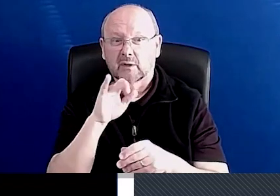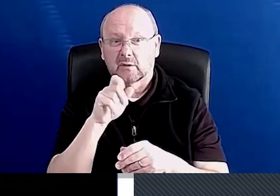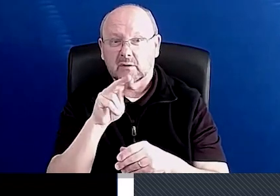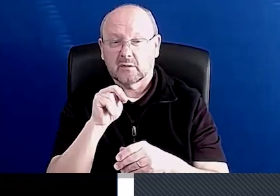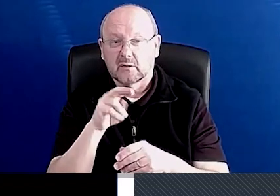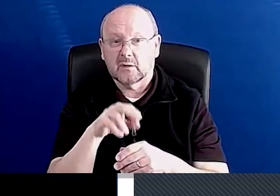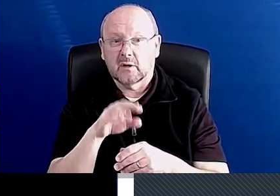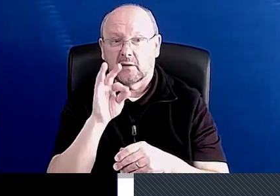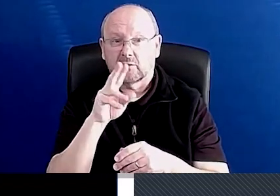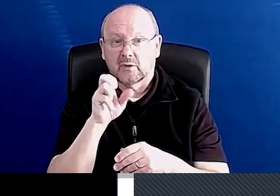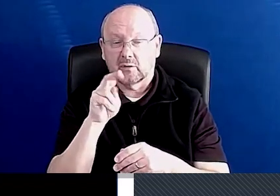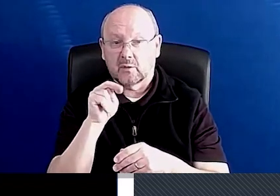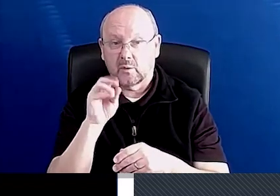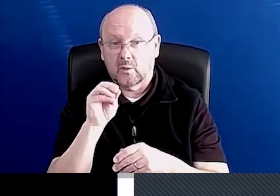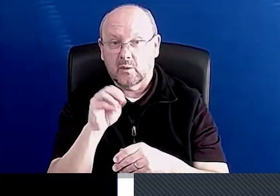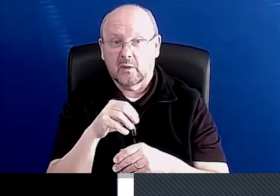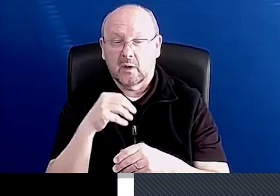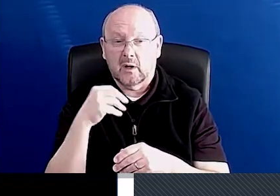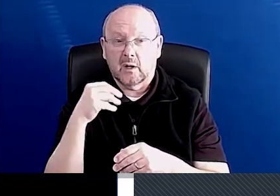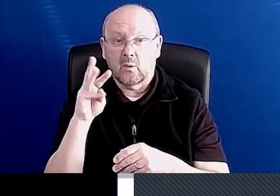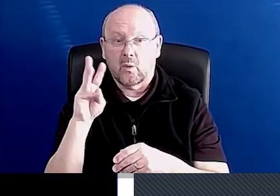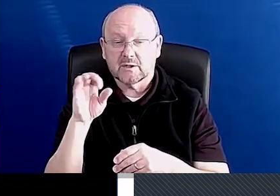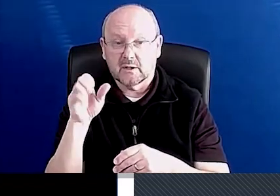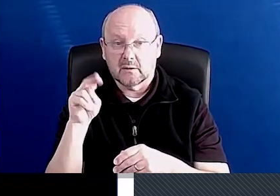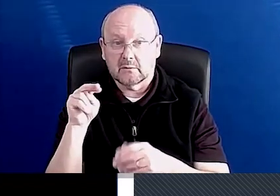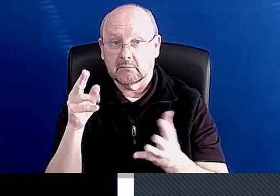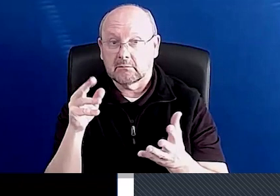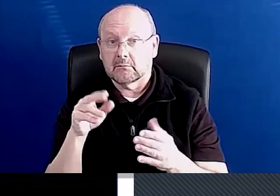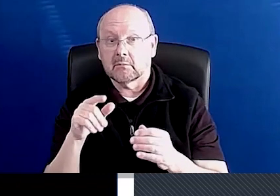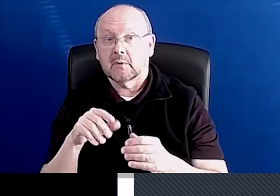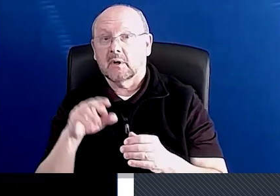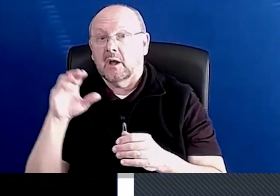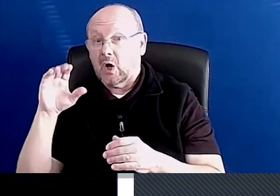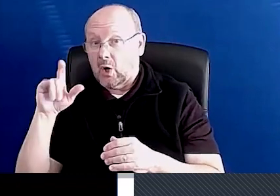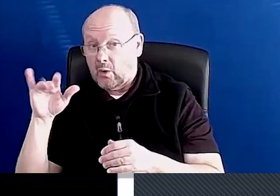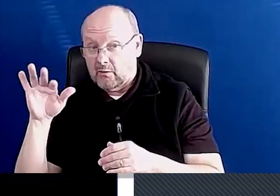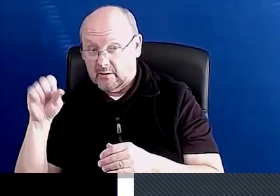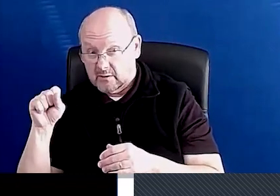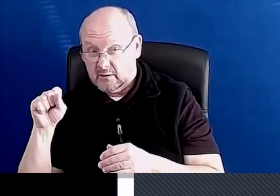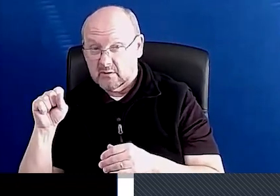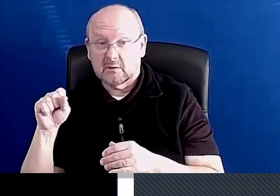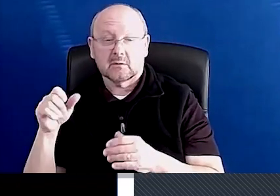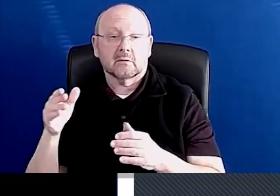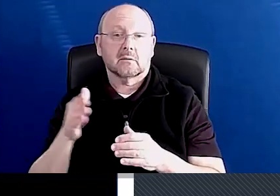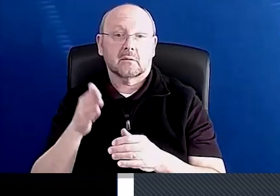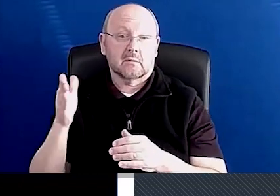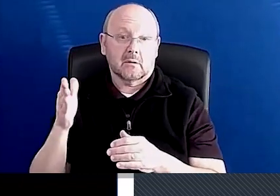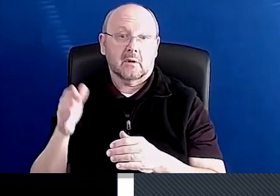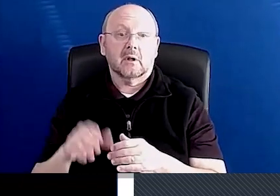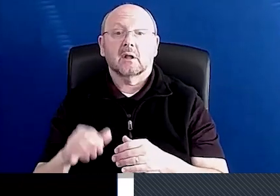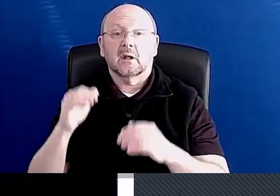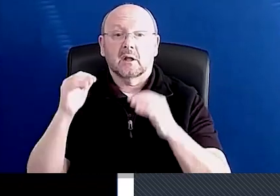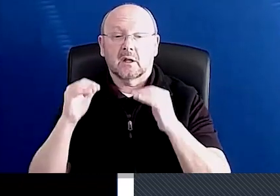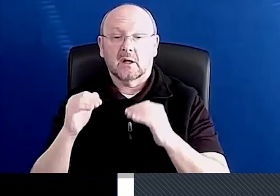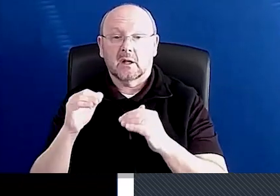Central are larger. But then you'll see Clovis Community Services, Clovis Adult School, and Madera